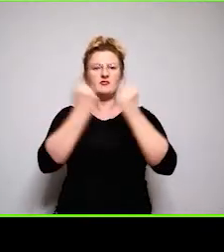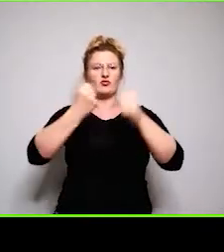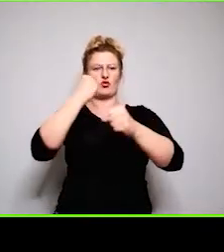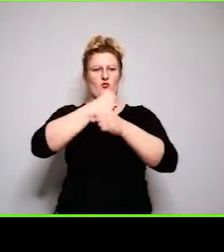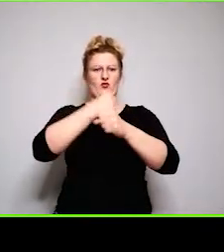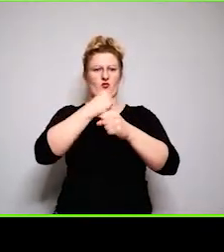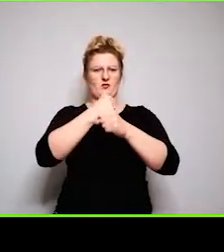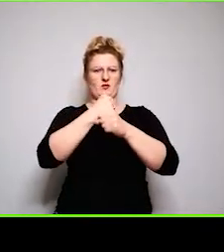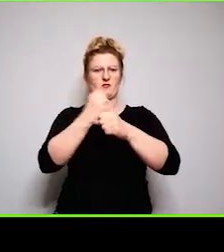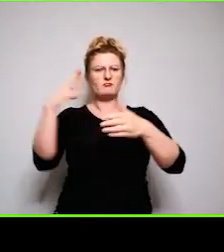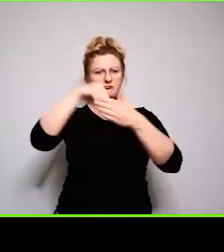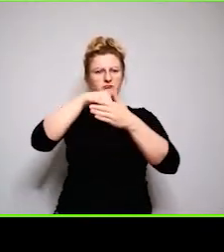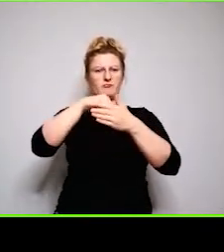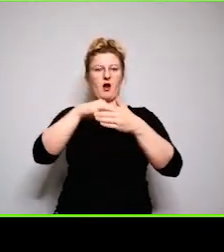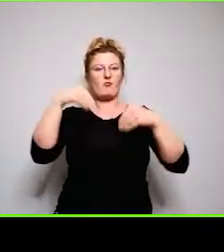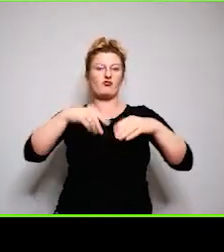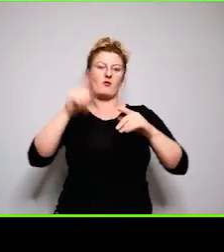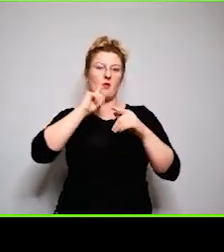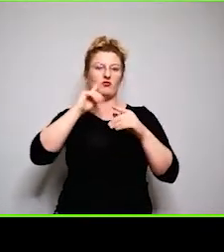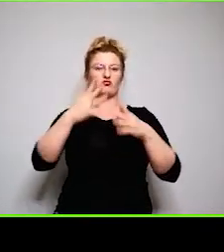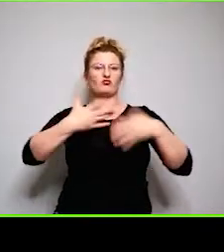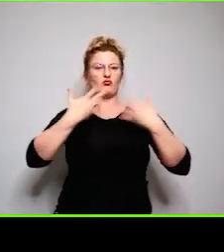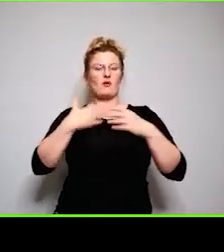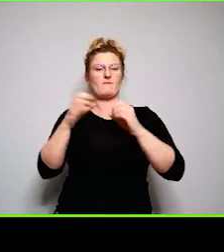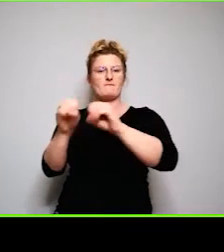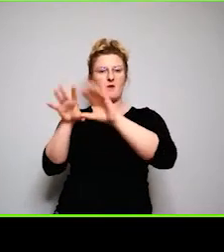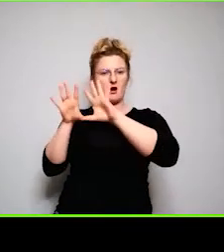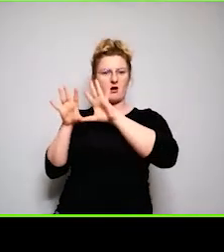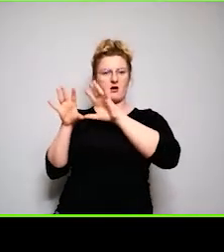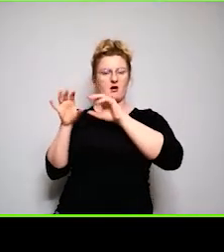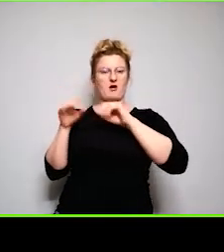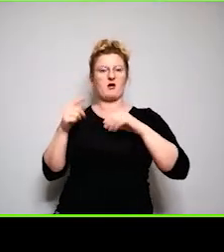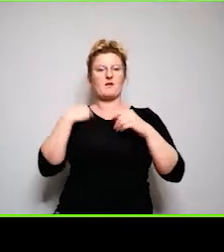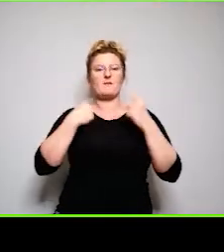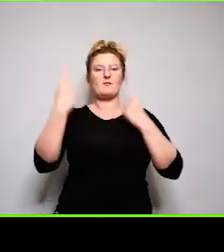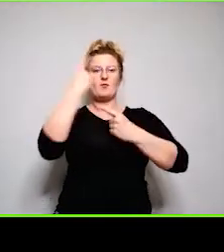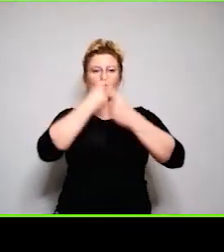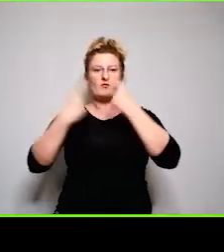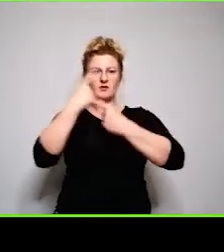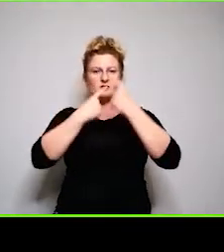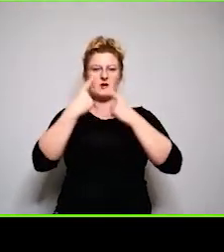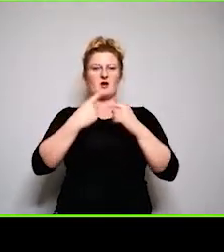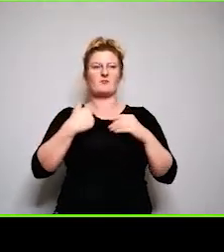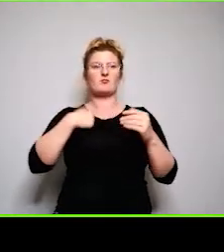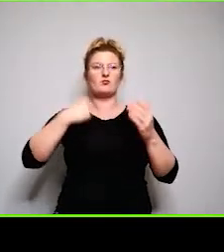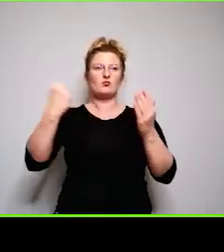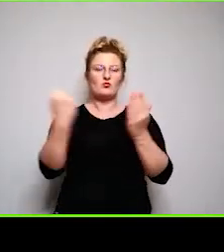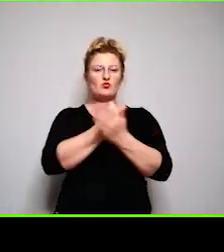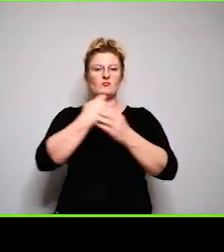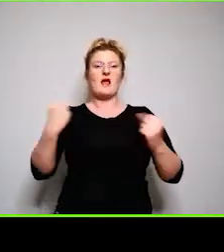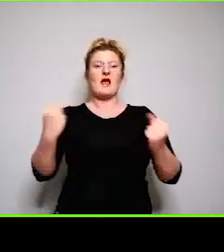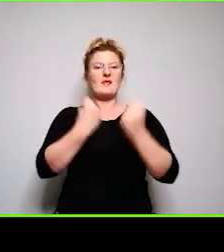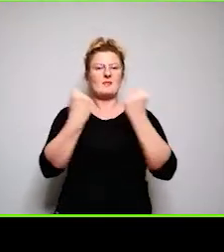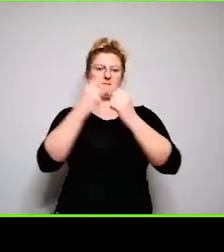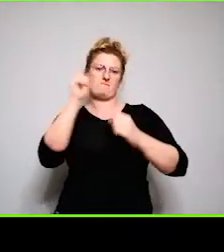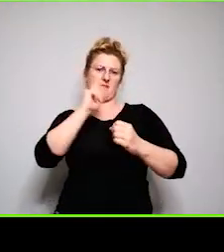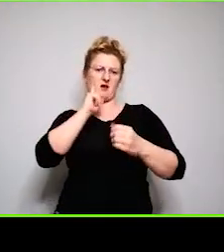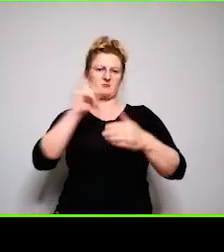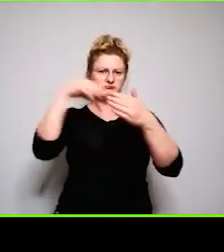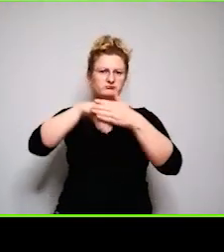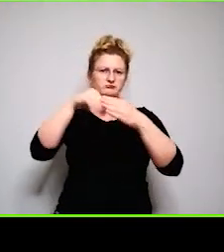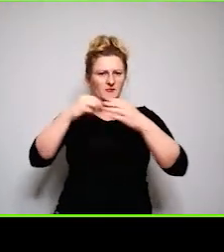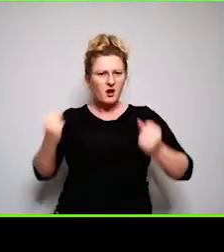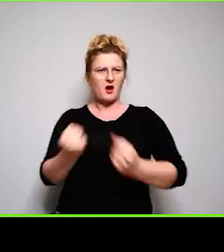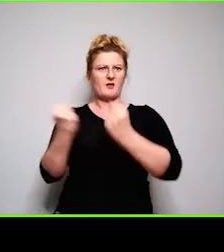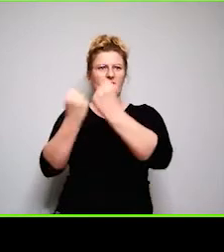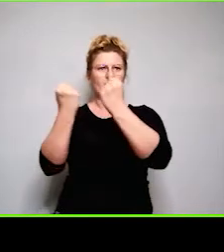thought we must involve men. It's not just we have to do it because it's nice, because it's polite, because it will help. No, it's